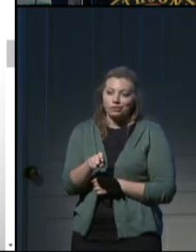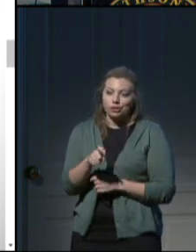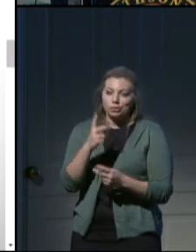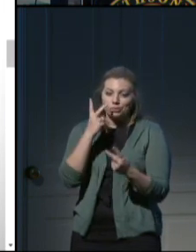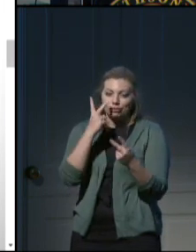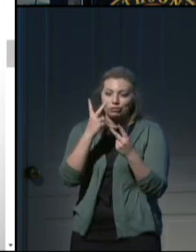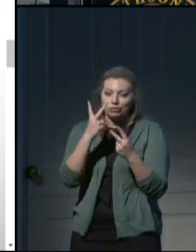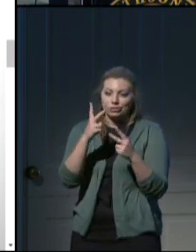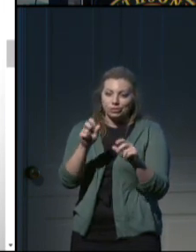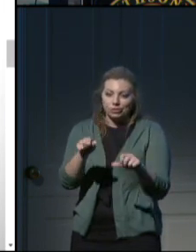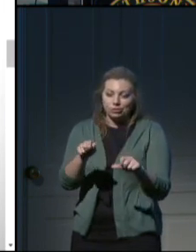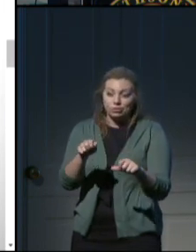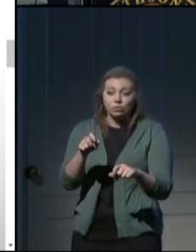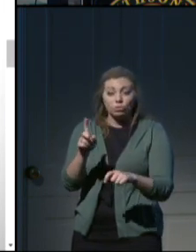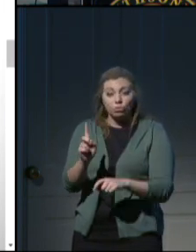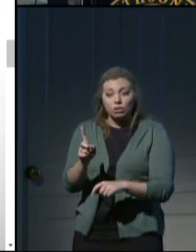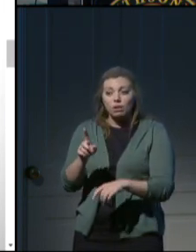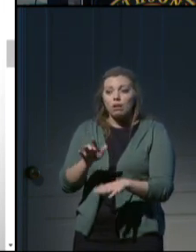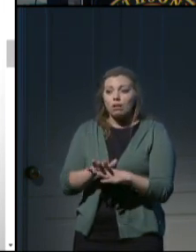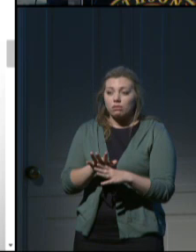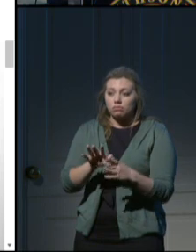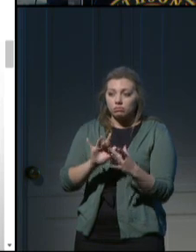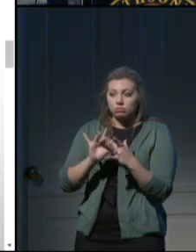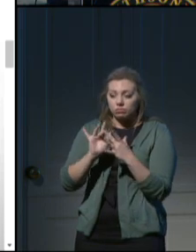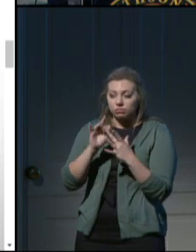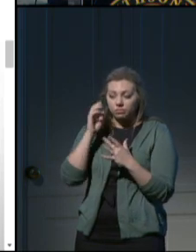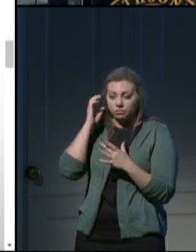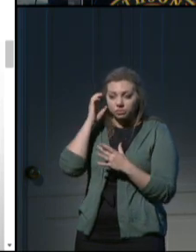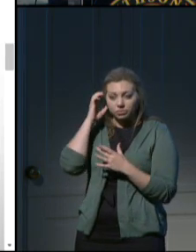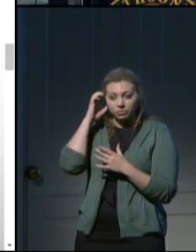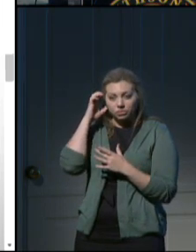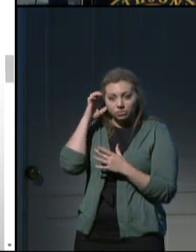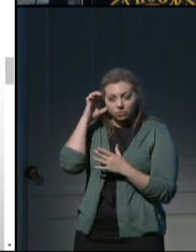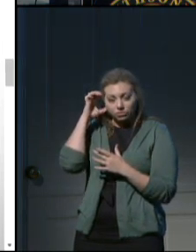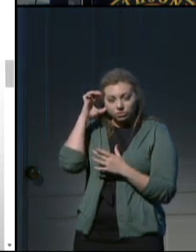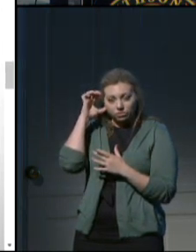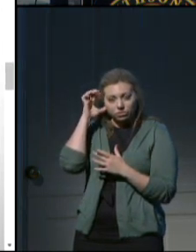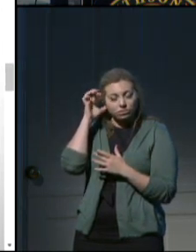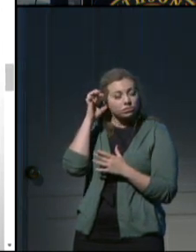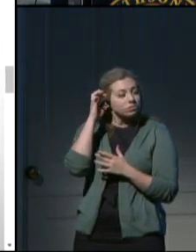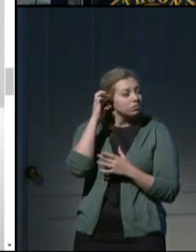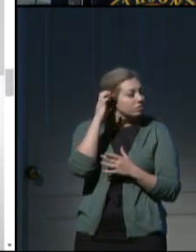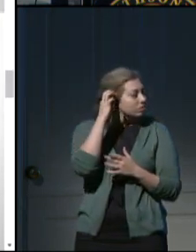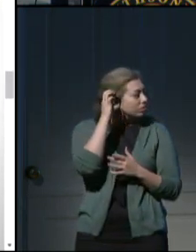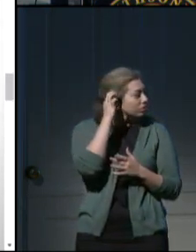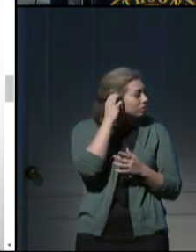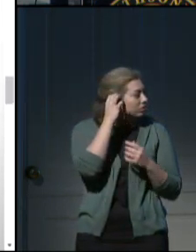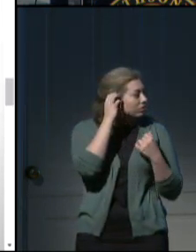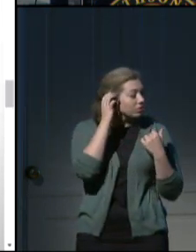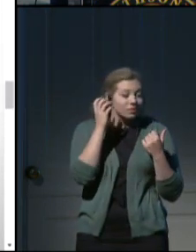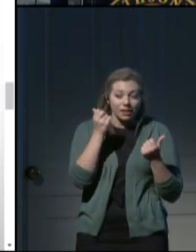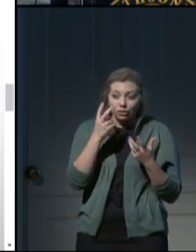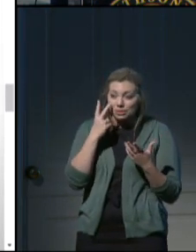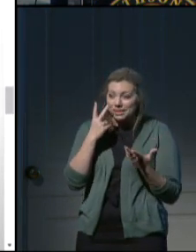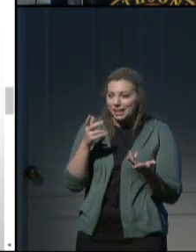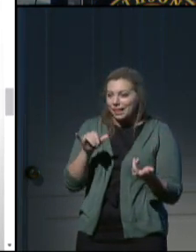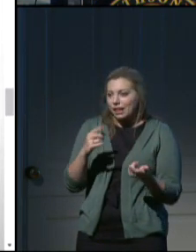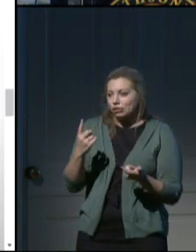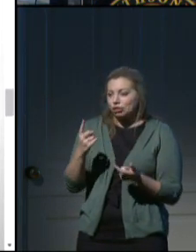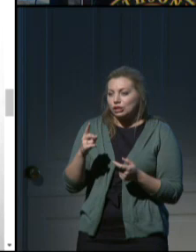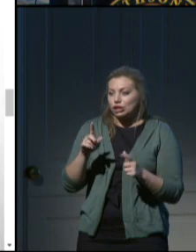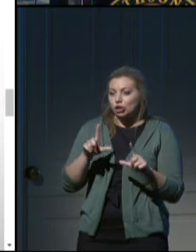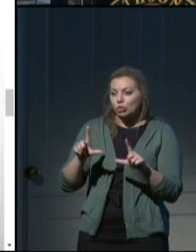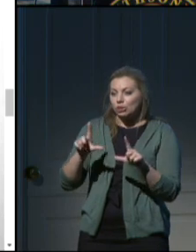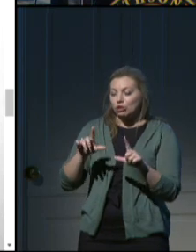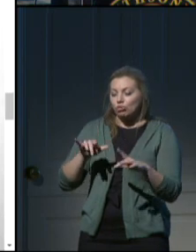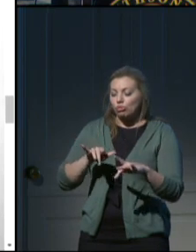viewable on the web. So all the things that we've been looking at, that's just a screen recording of the browser. So it means that